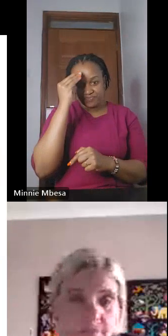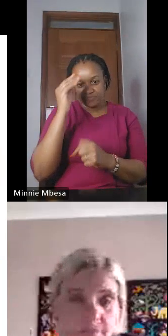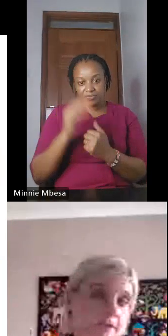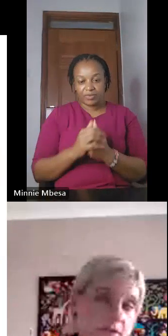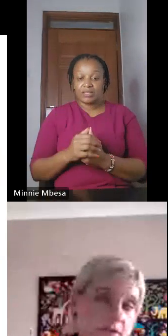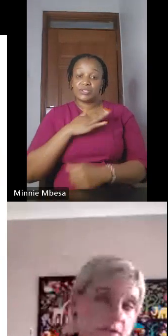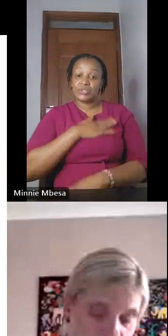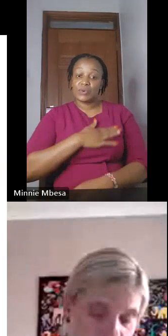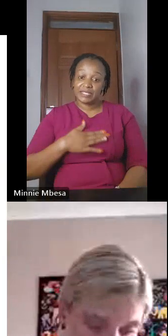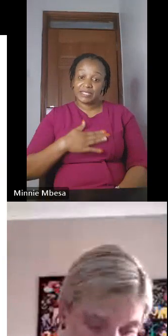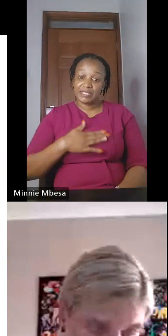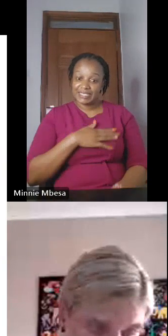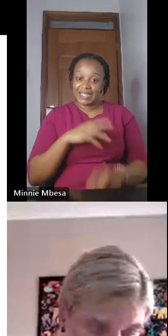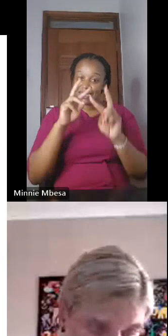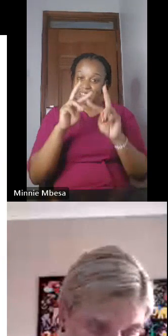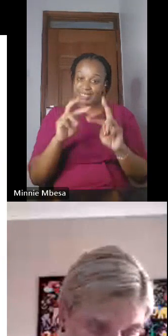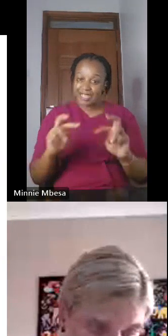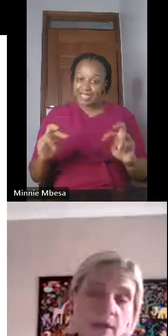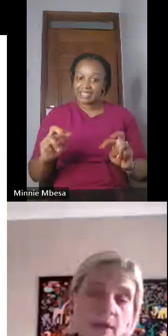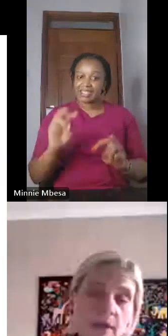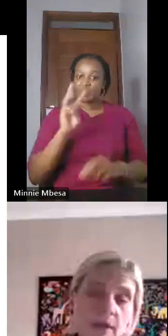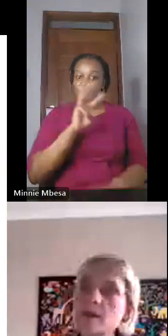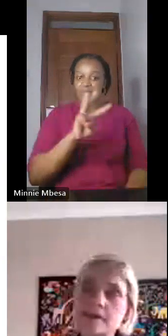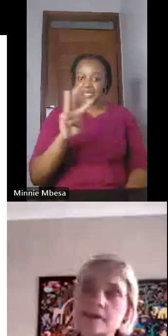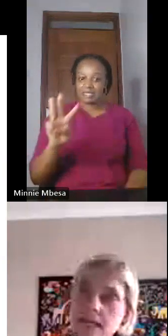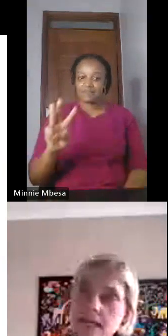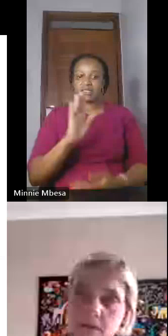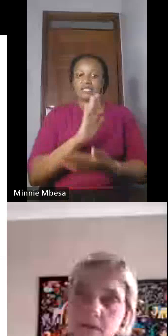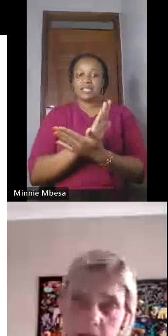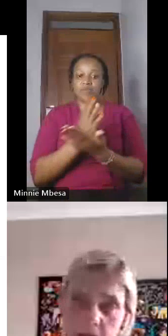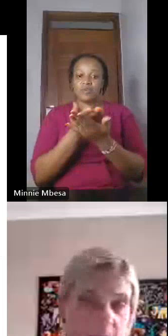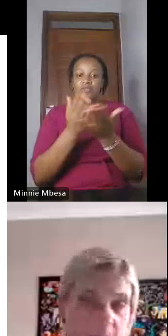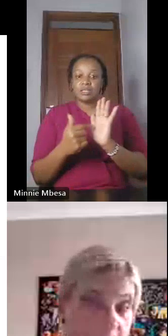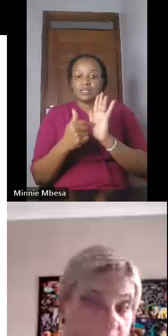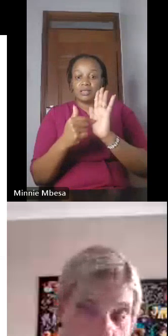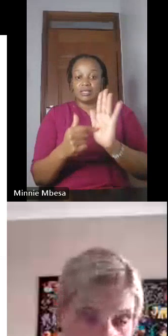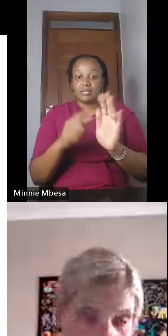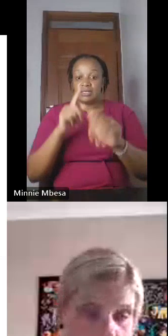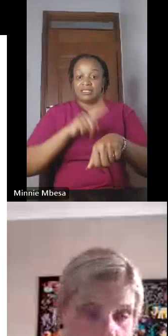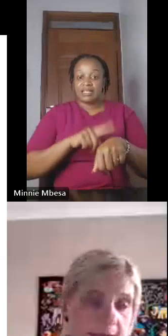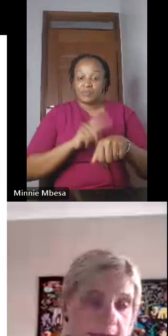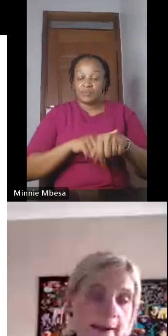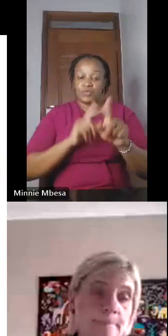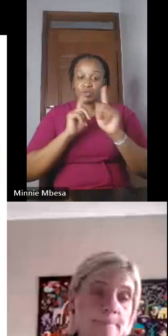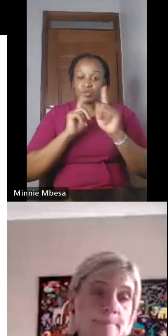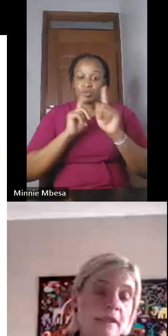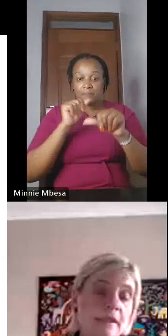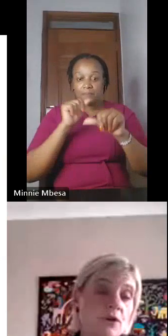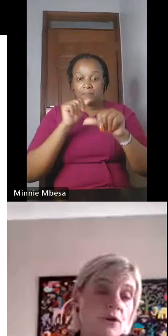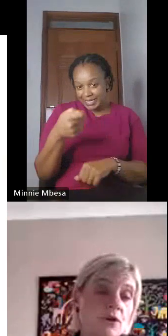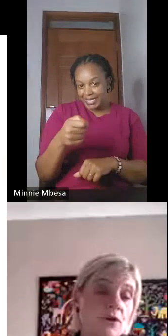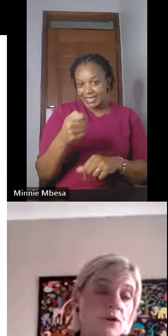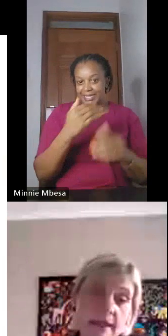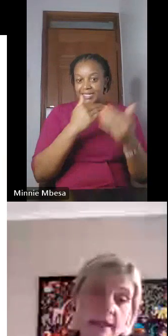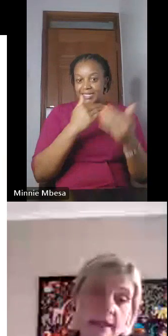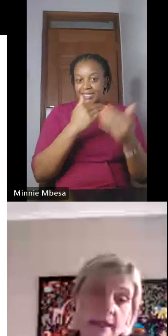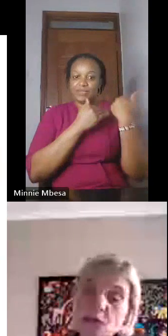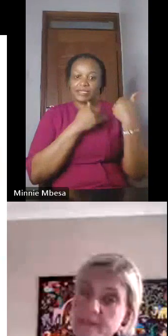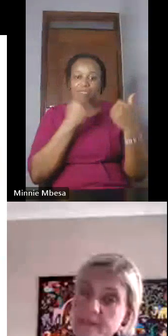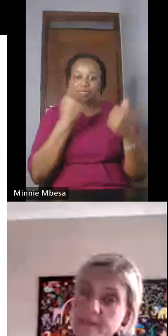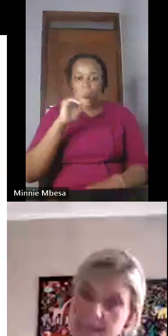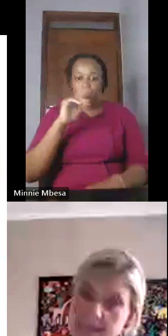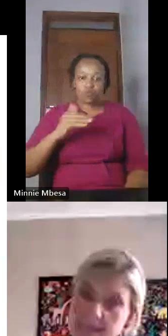at our website for some of these examples. When we talk about care responsibilities for women, it may